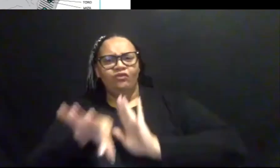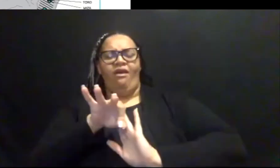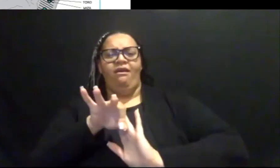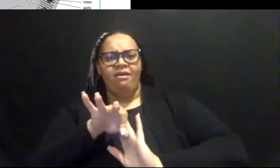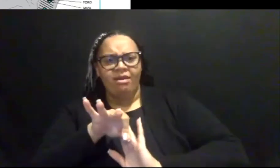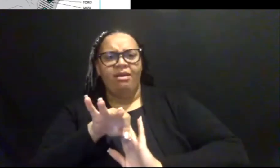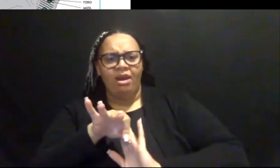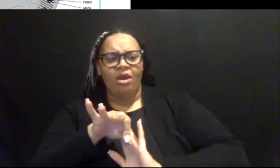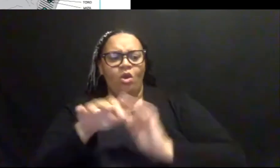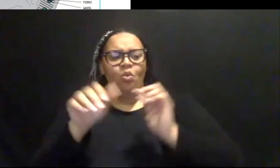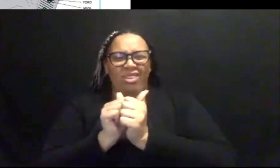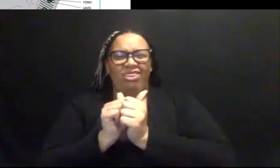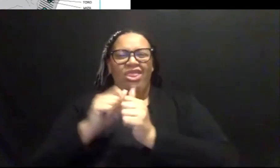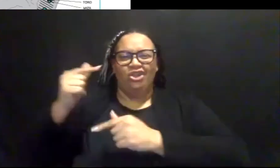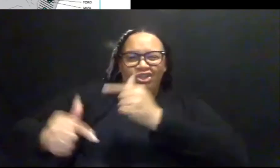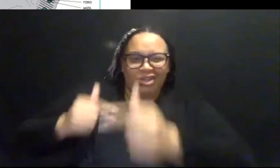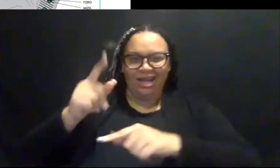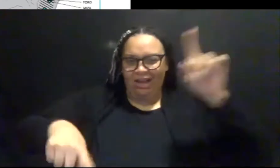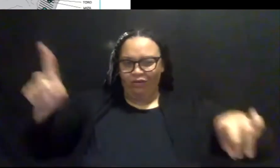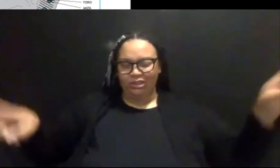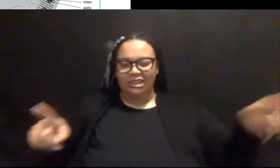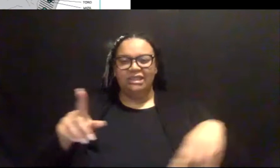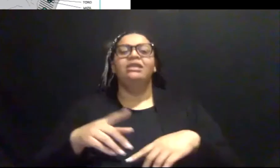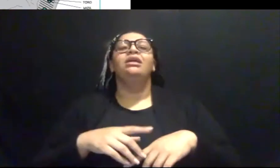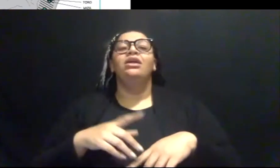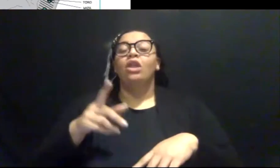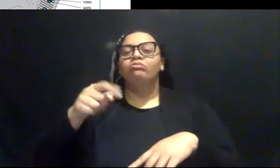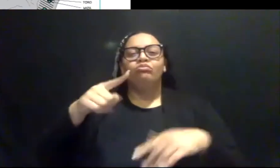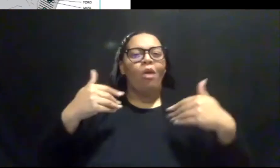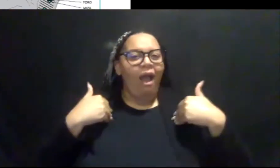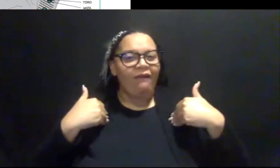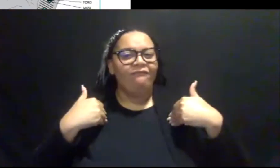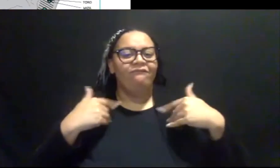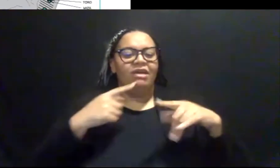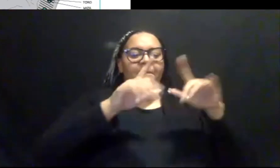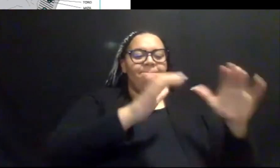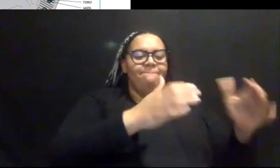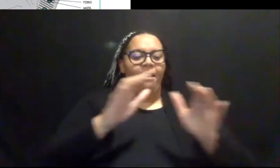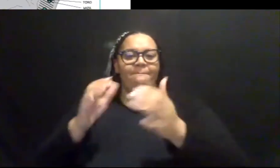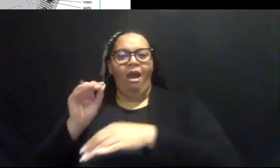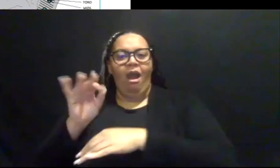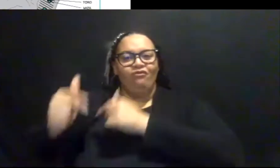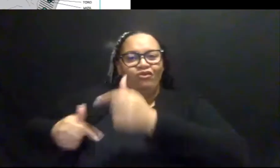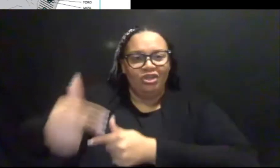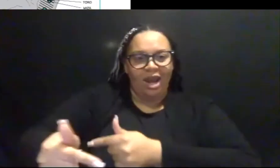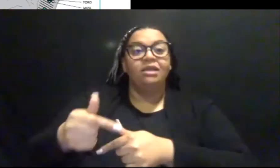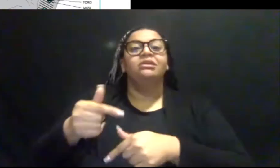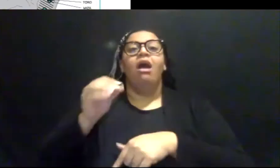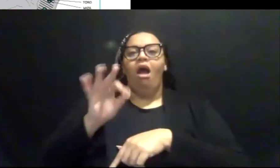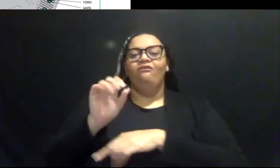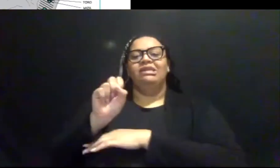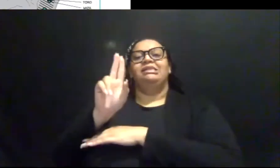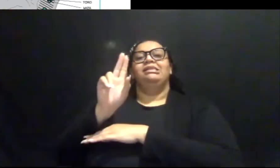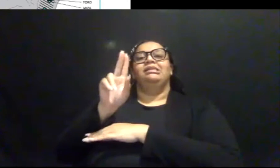of genetic diversity and structure, that you would have clustering of genetics within each of these different subspecies, if they are